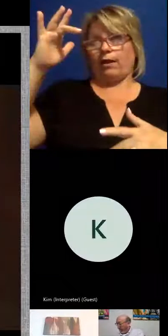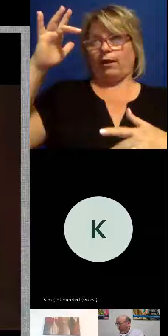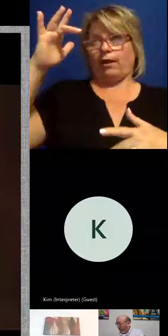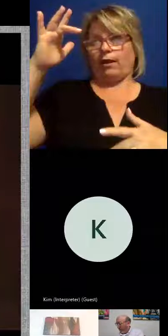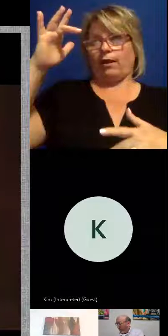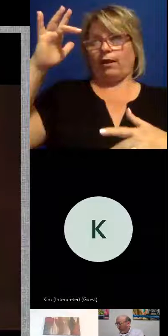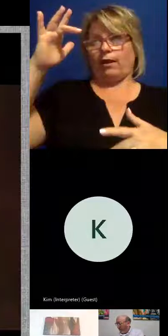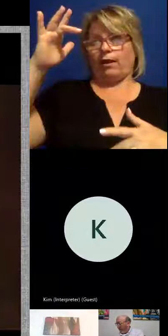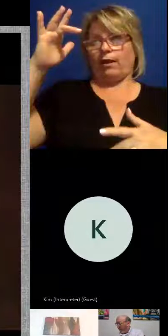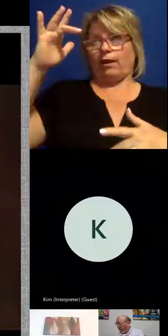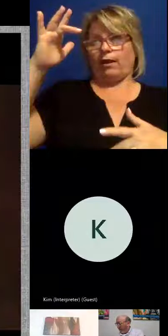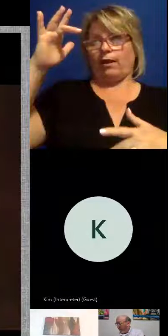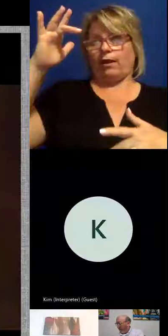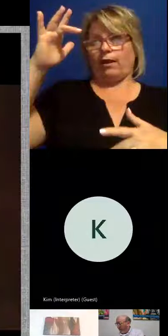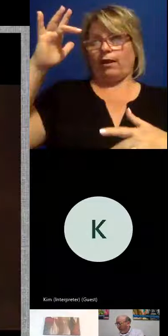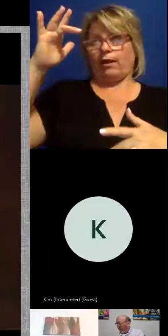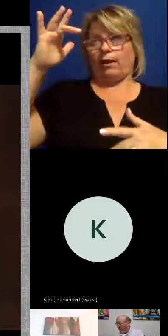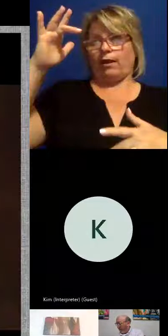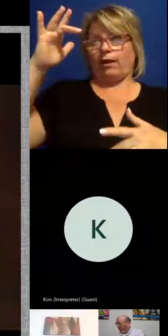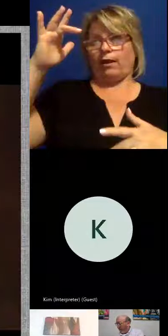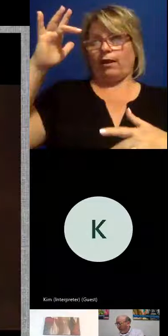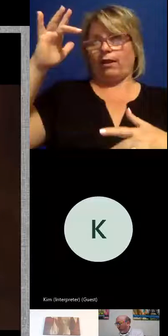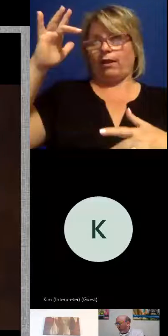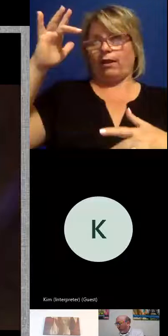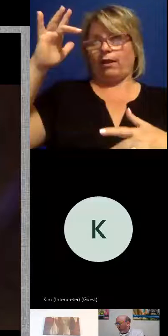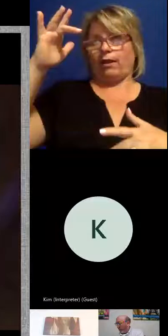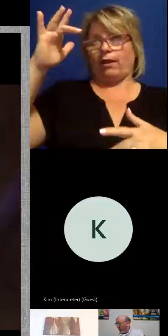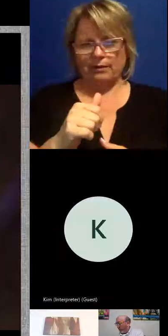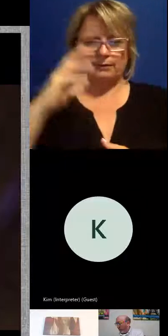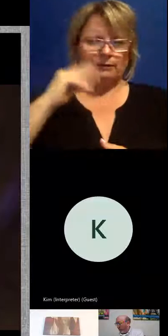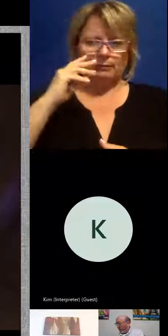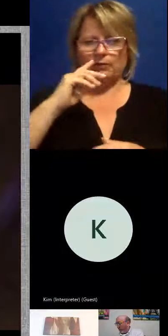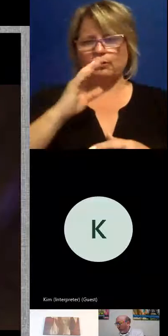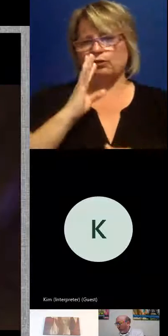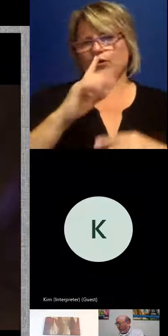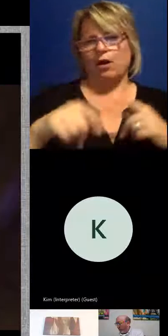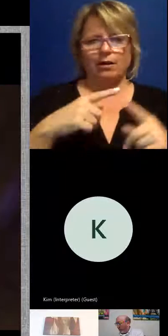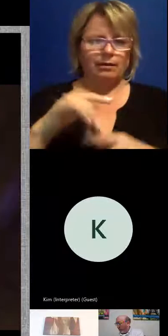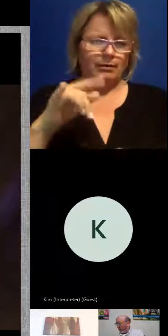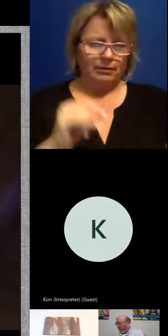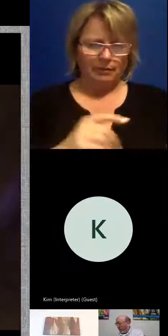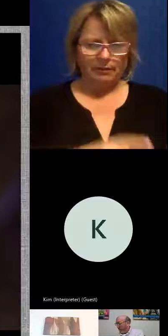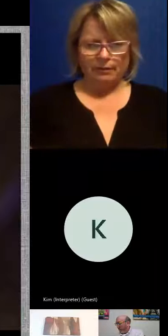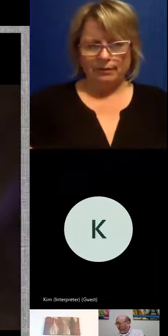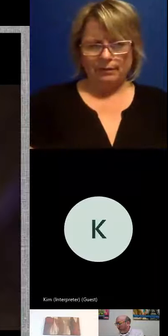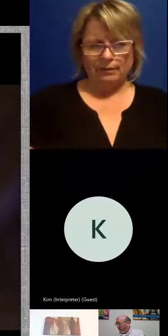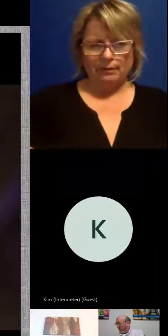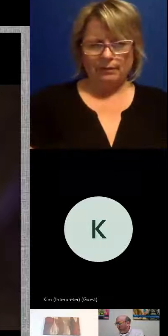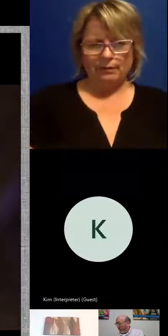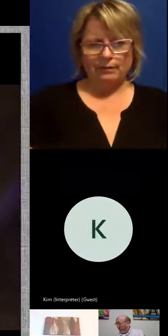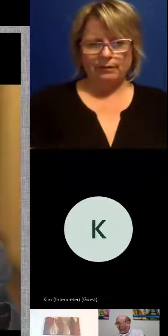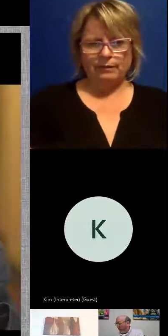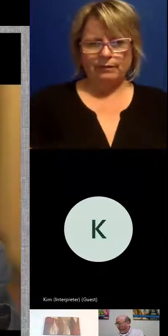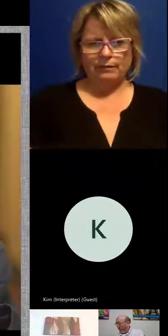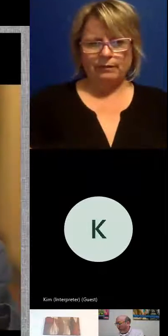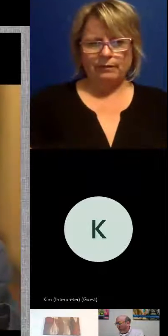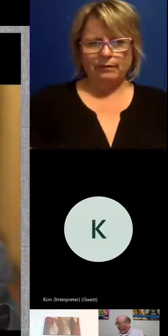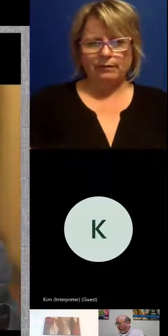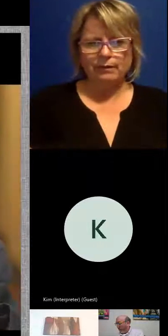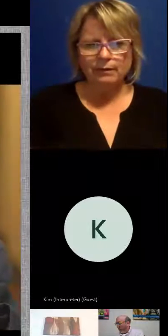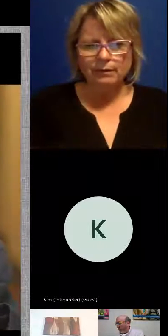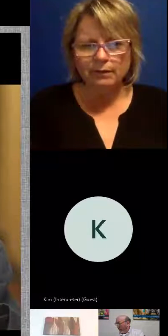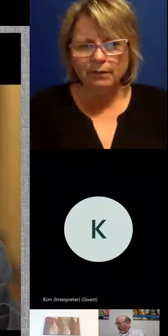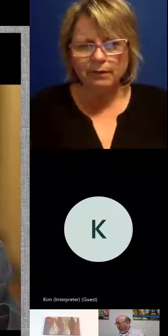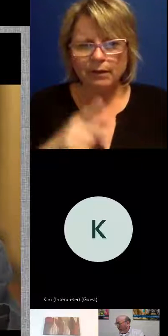and they don't actually have the experience to talk about it. The professionals need to listen to us more because they